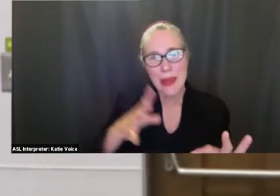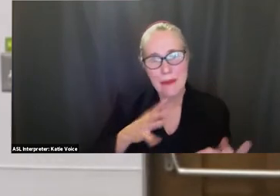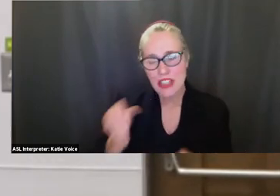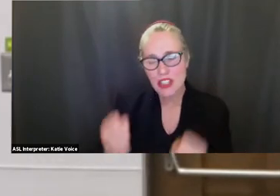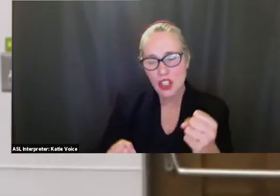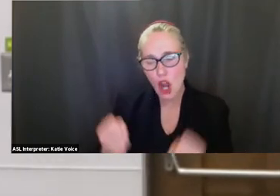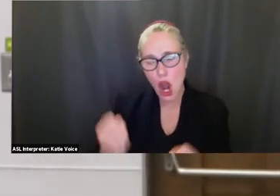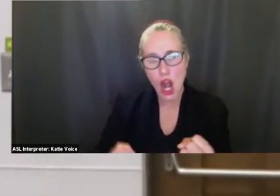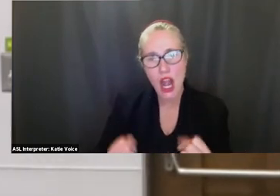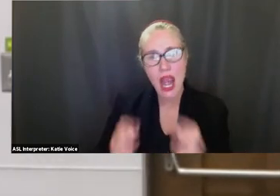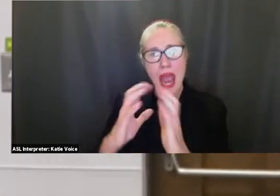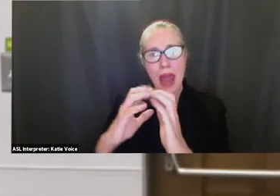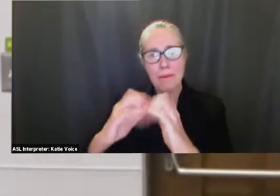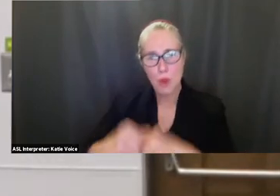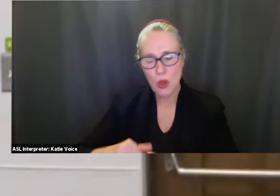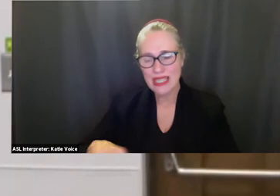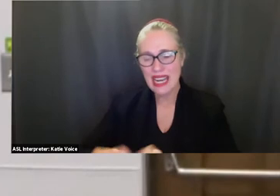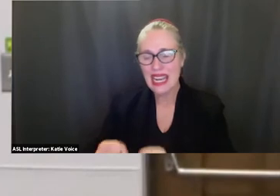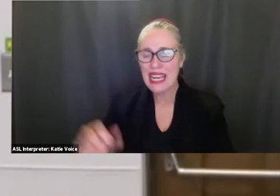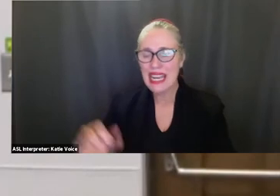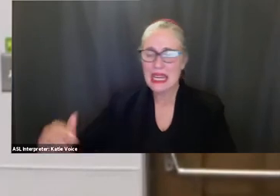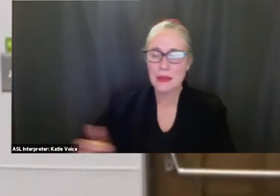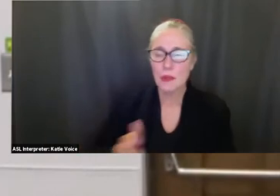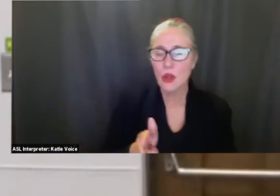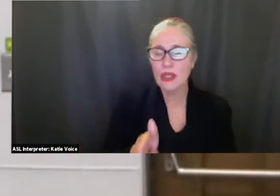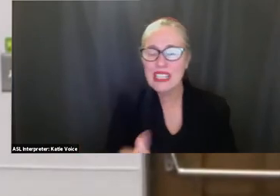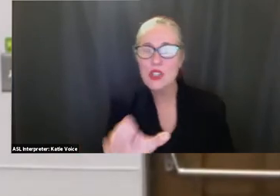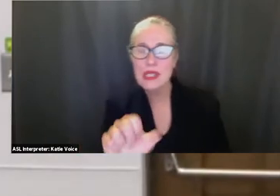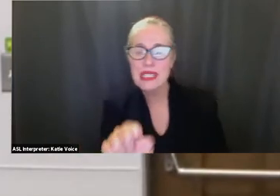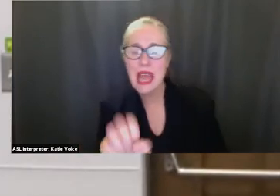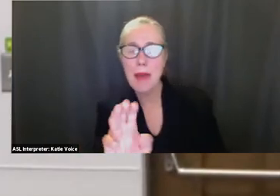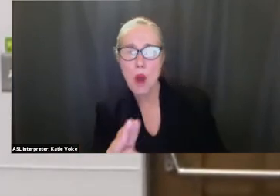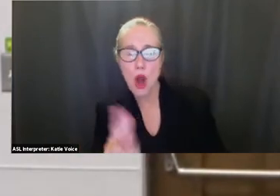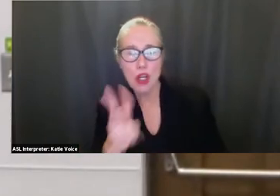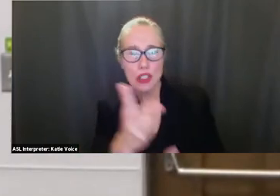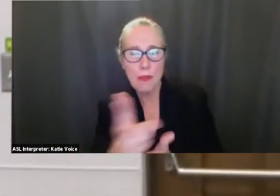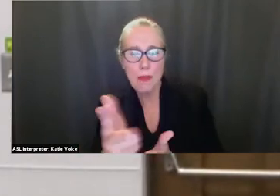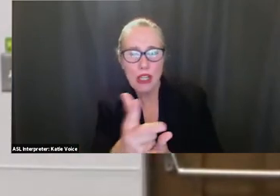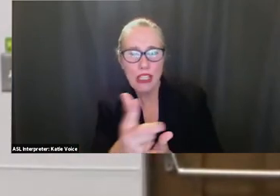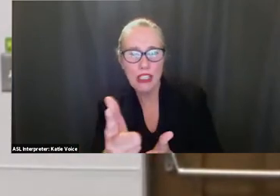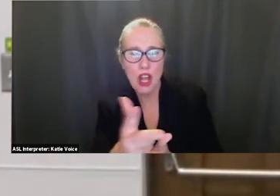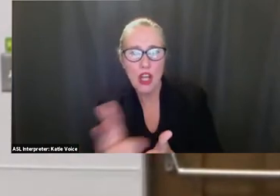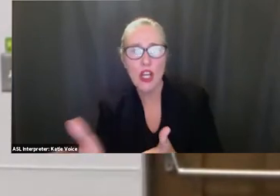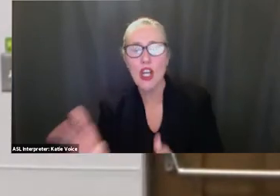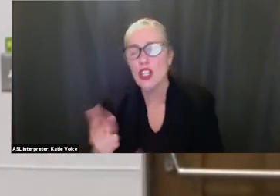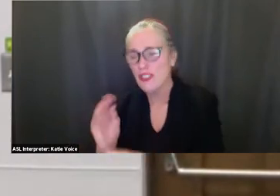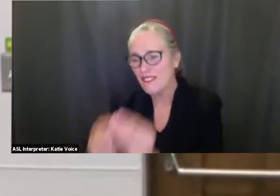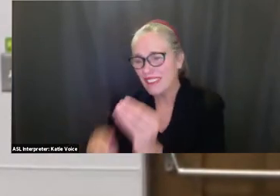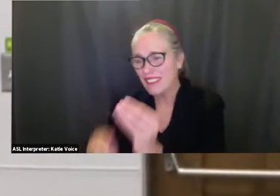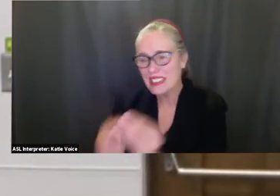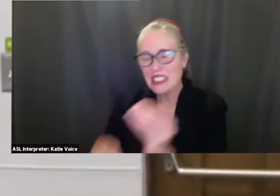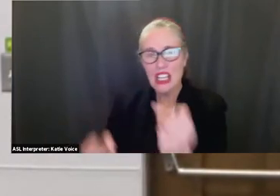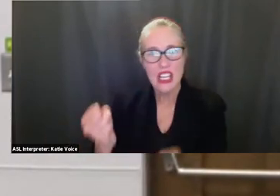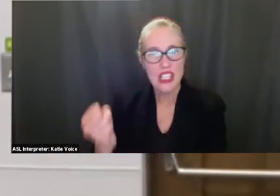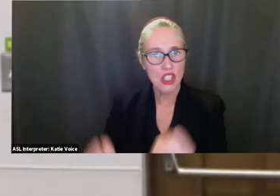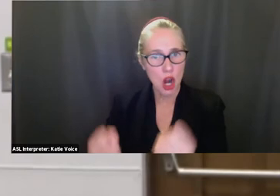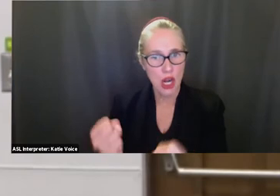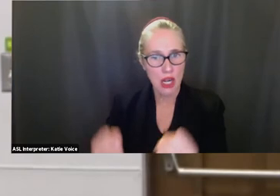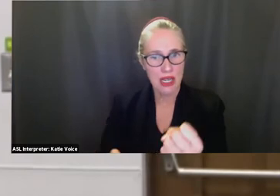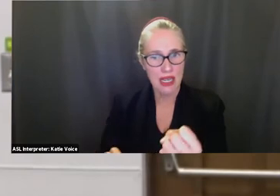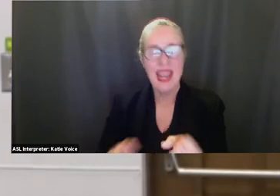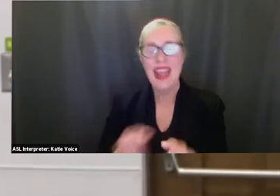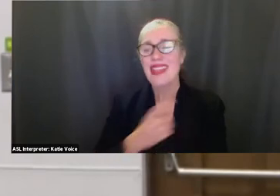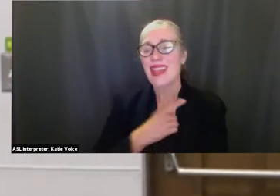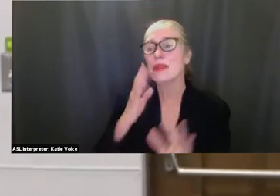down and he had pulled into the san marcos parking lot to work on his car the deputies determined